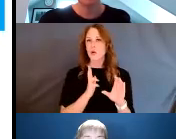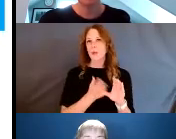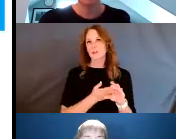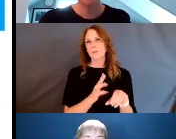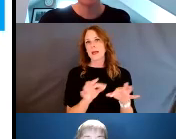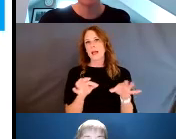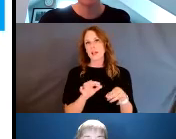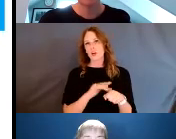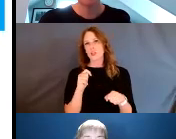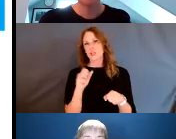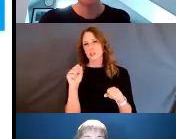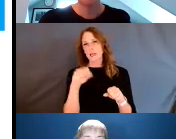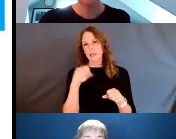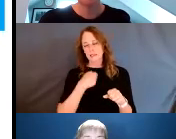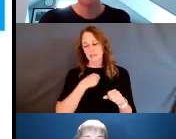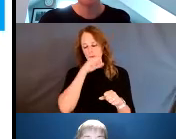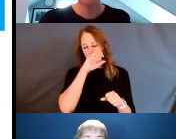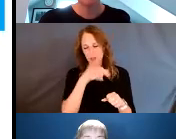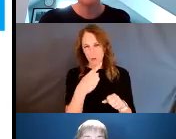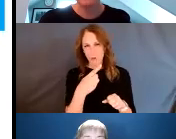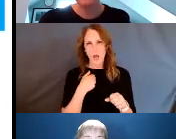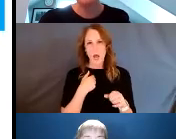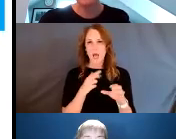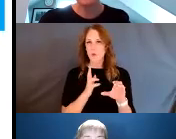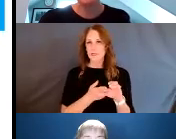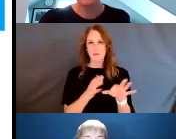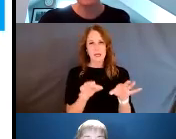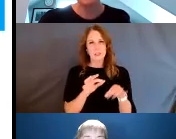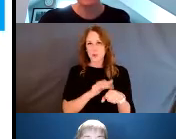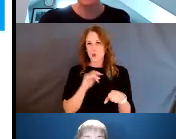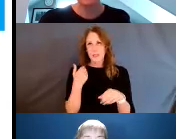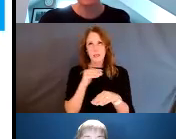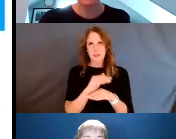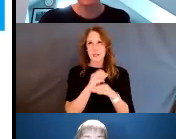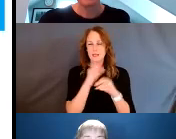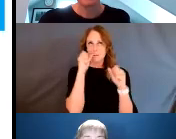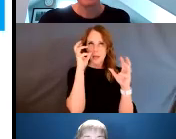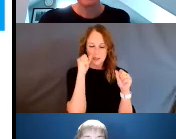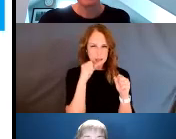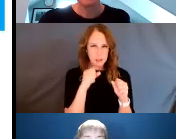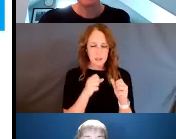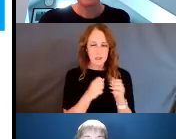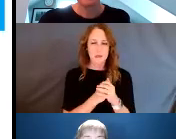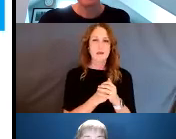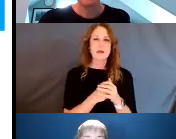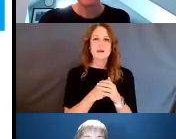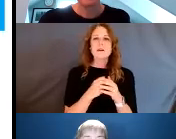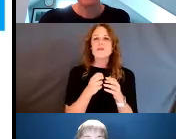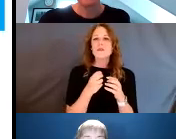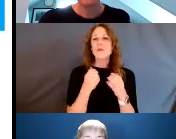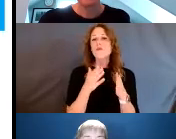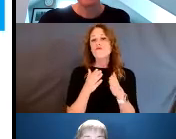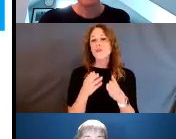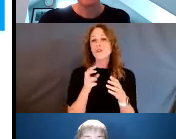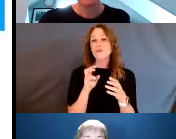Yes, I love that one. I went to bed so early last night. It was amazing. Um, small road trips. Yeah, these are